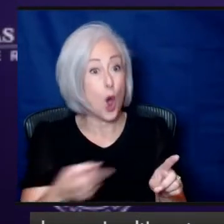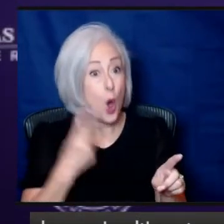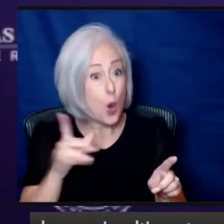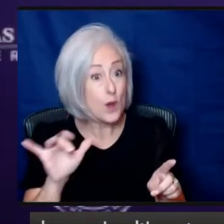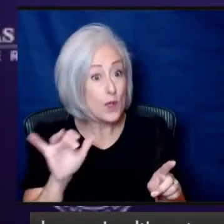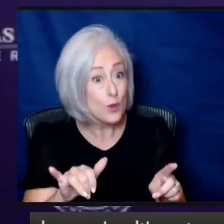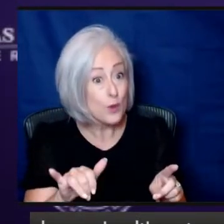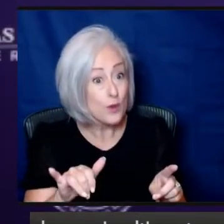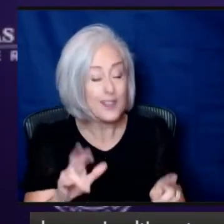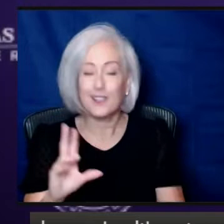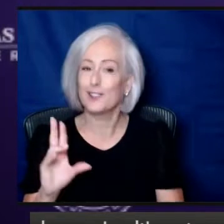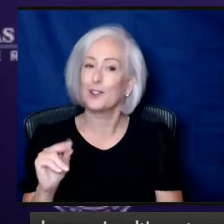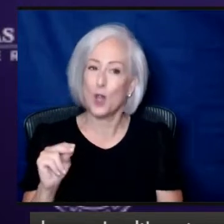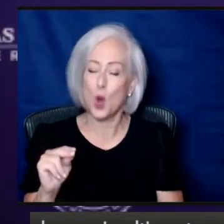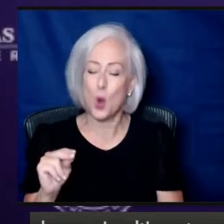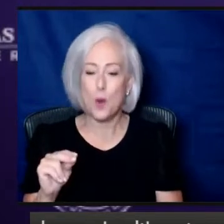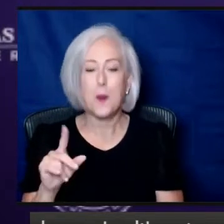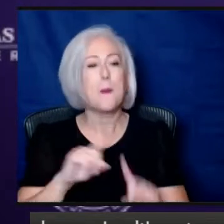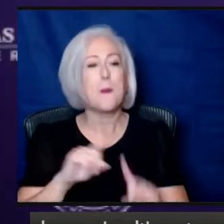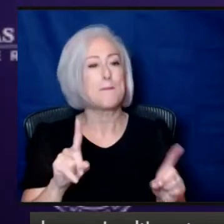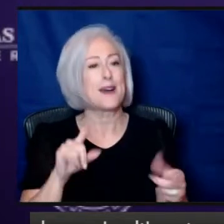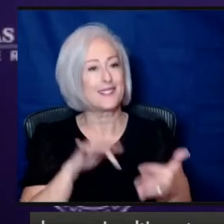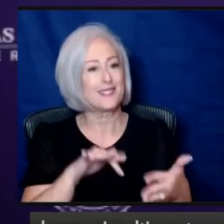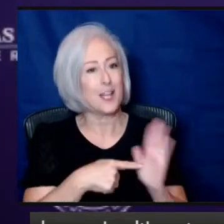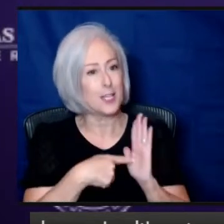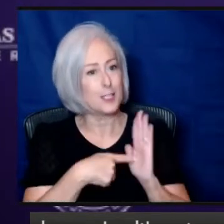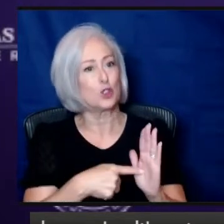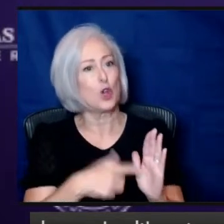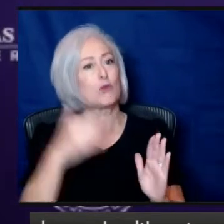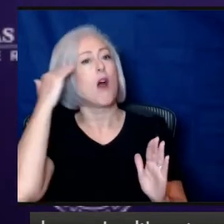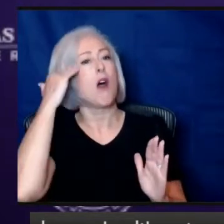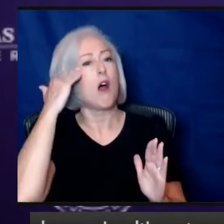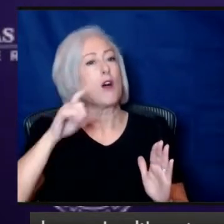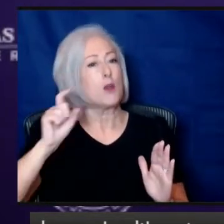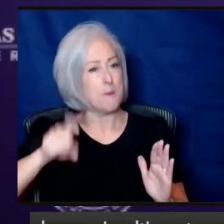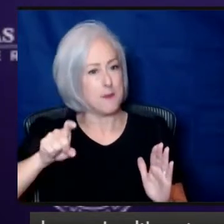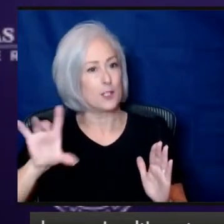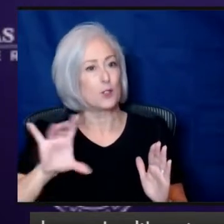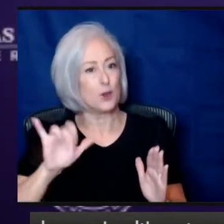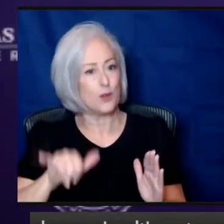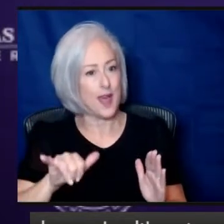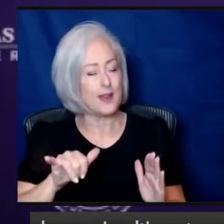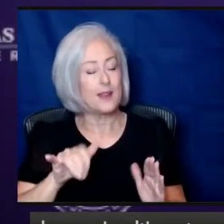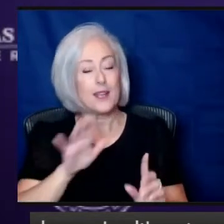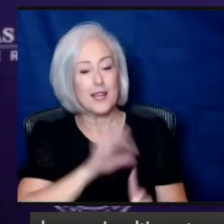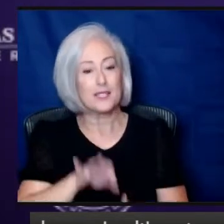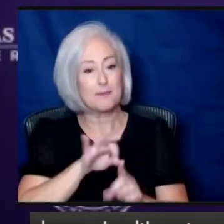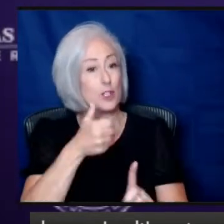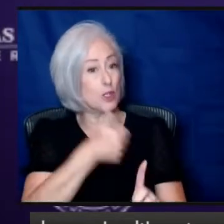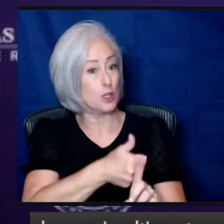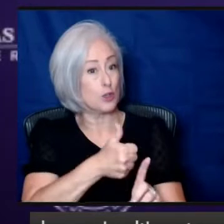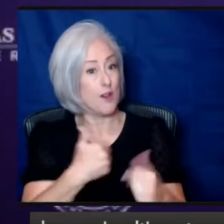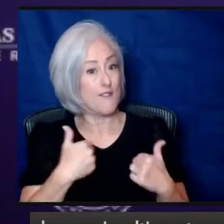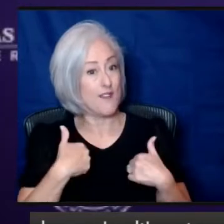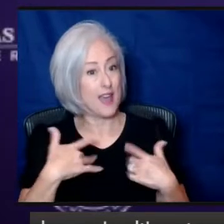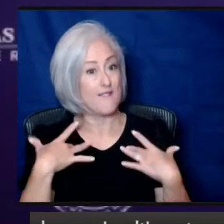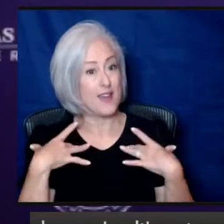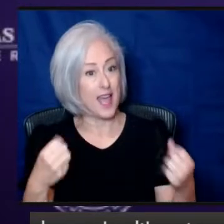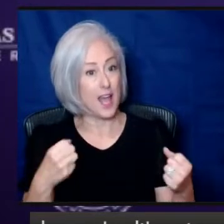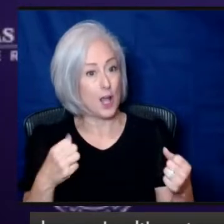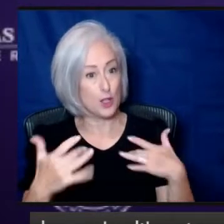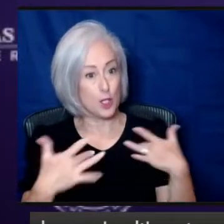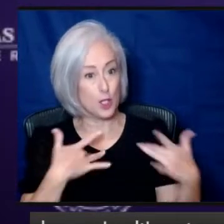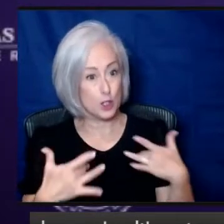this study brings awareness to the need to be doing that, especially if you are battling any health concerns. And especially if you're feeding